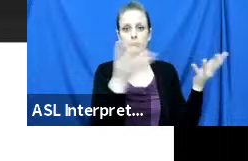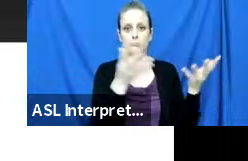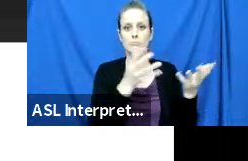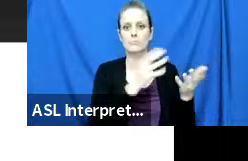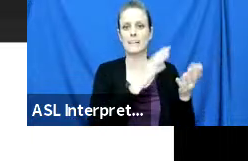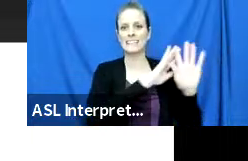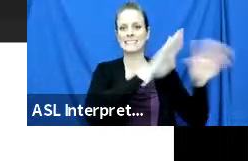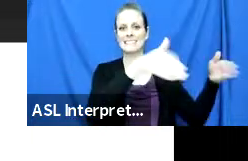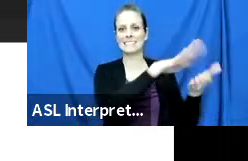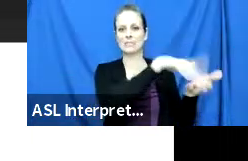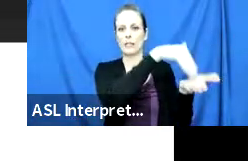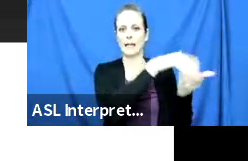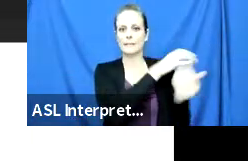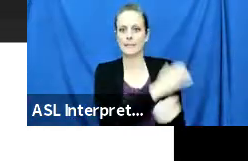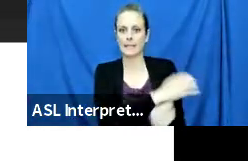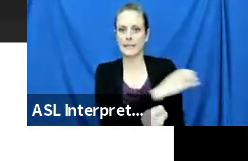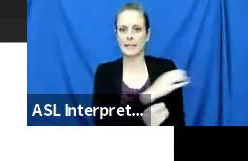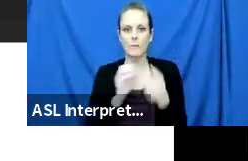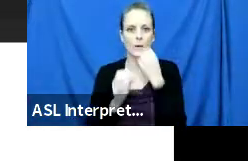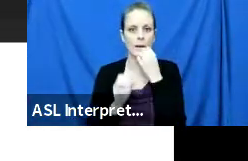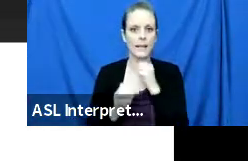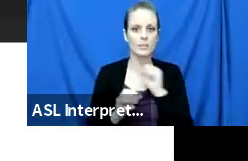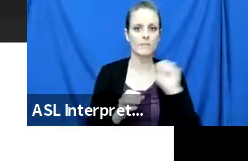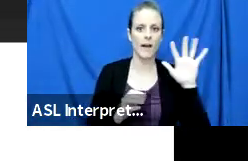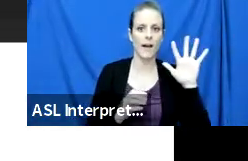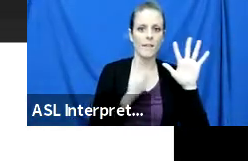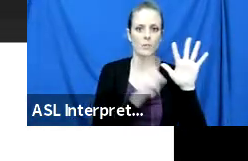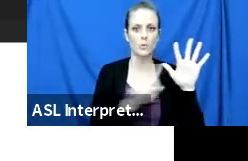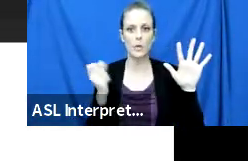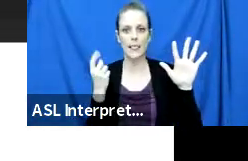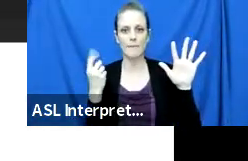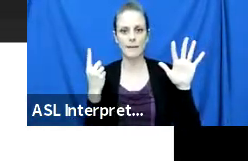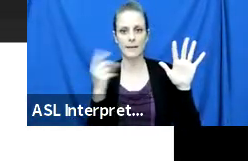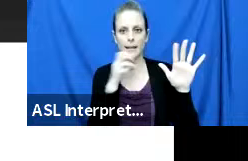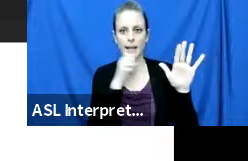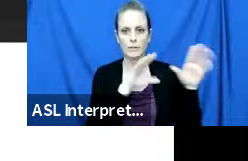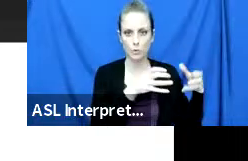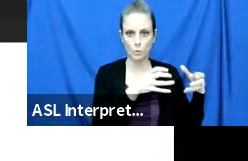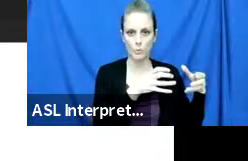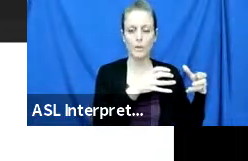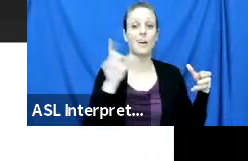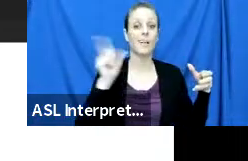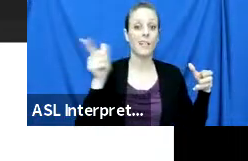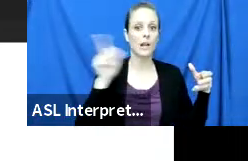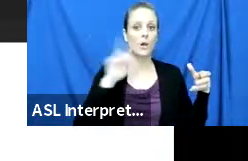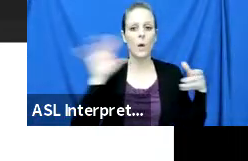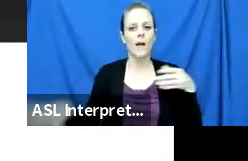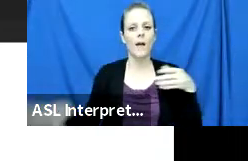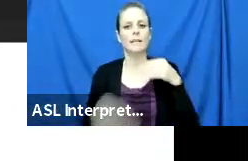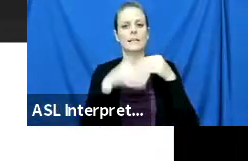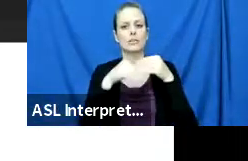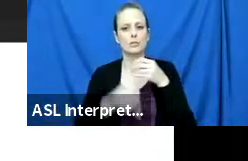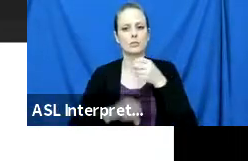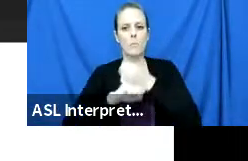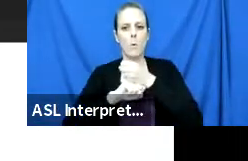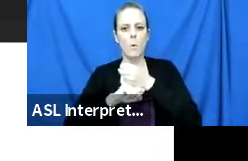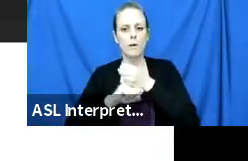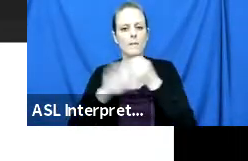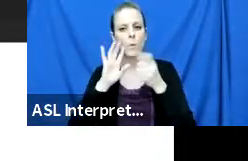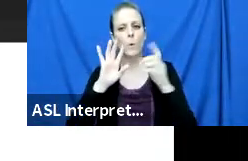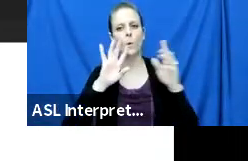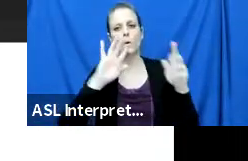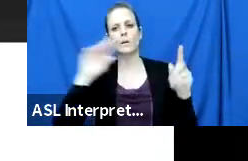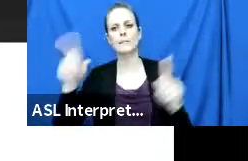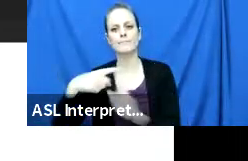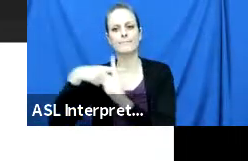clinics for the 5 to 11-year-old age group. And then we're going to be providing additional support for specific target